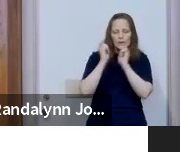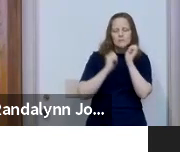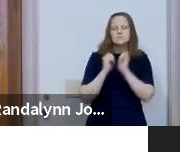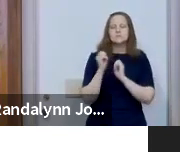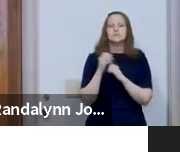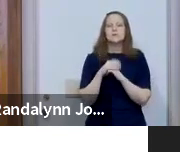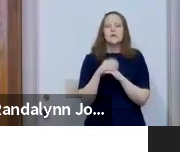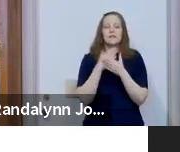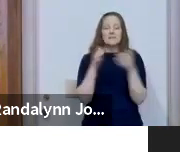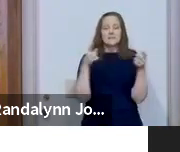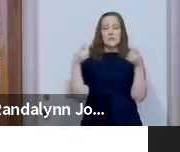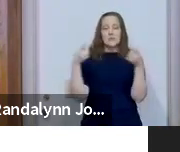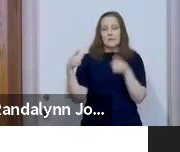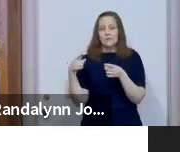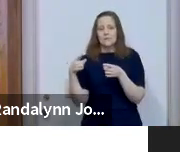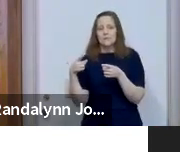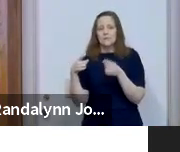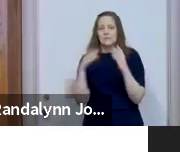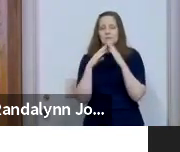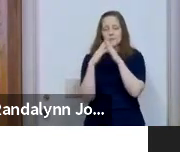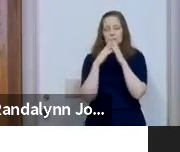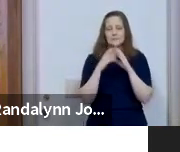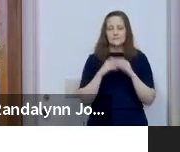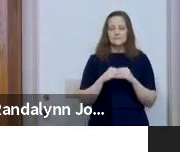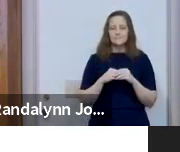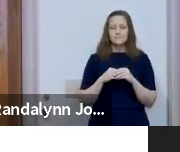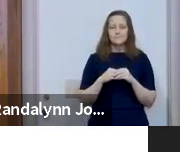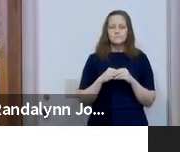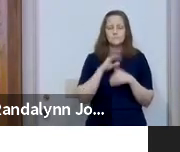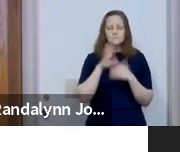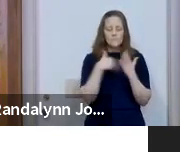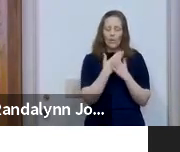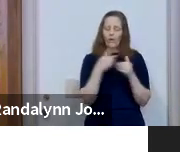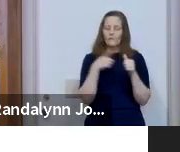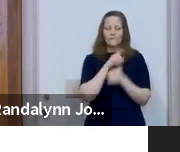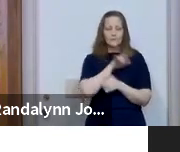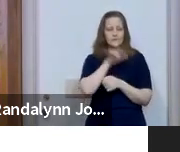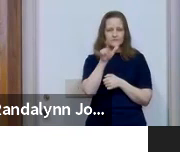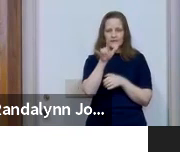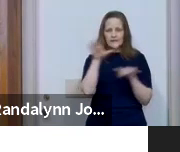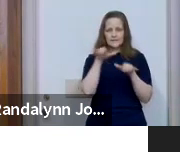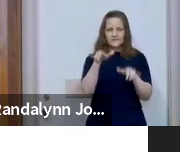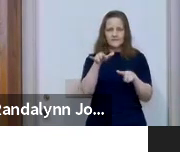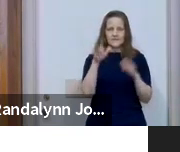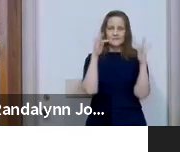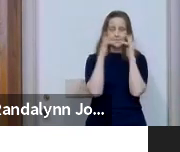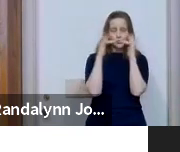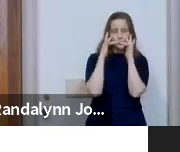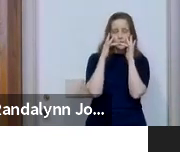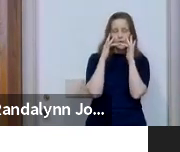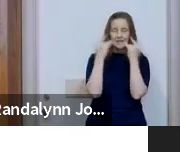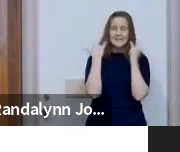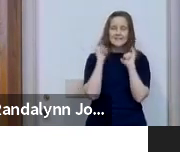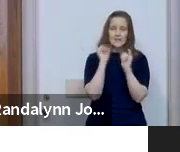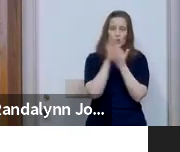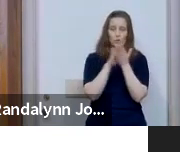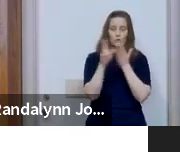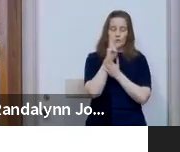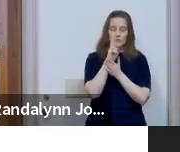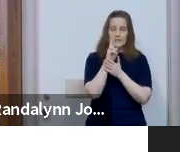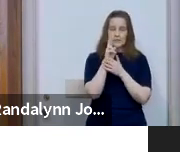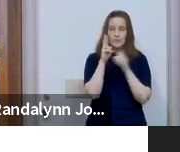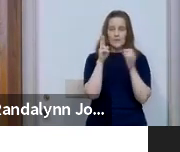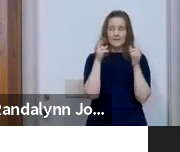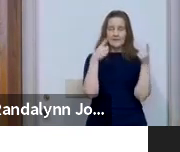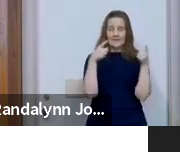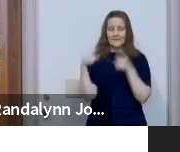that are happening in the community. First slot activities all will be virtual. It's still a university-wide event,